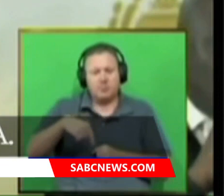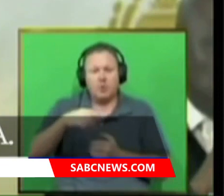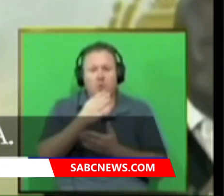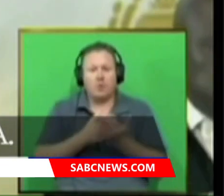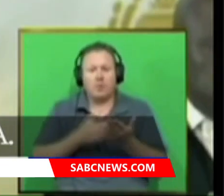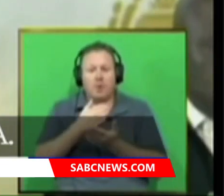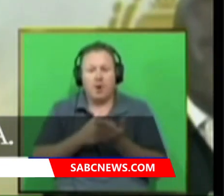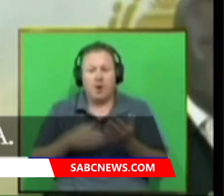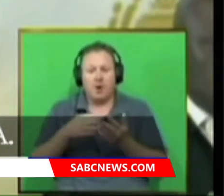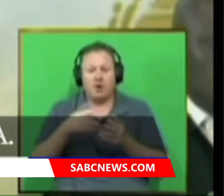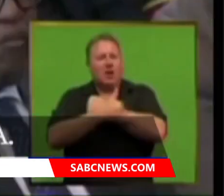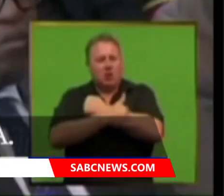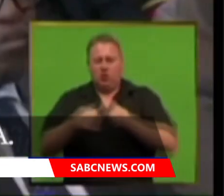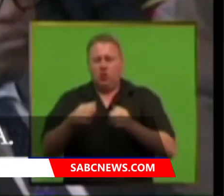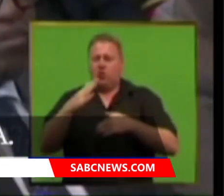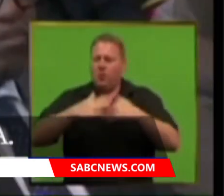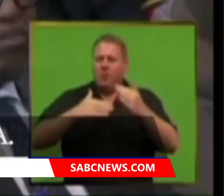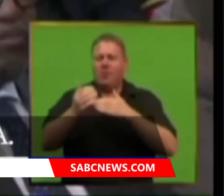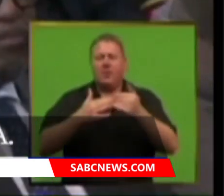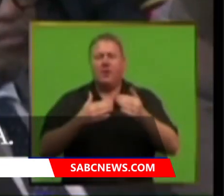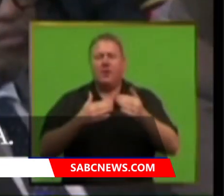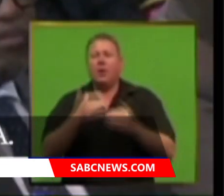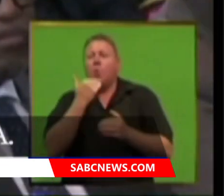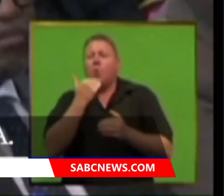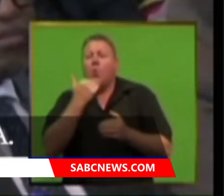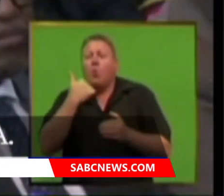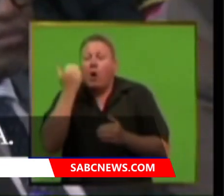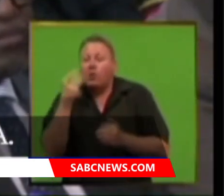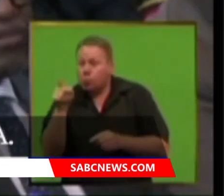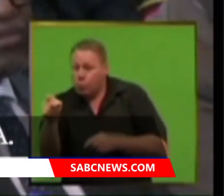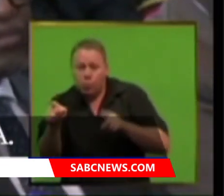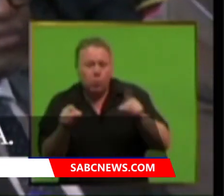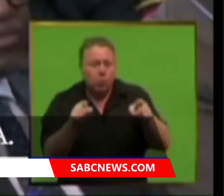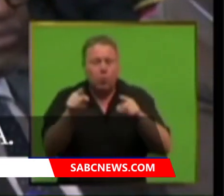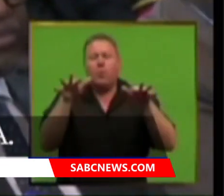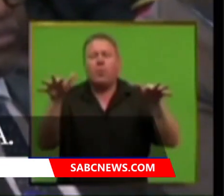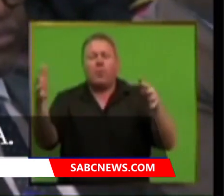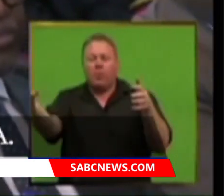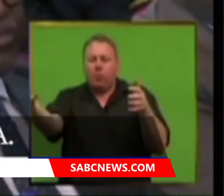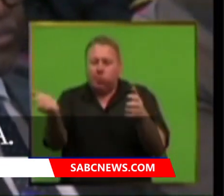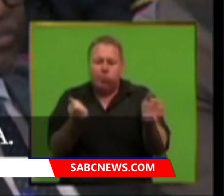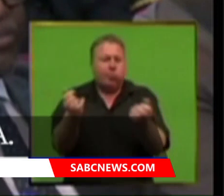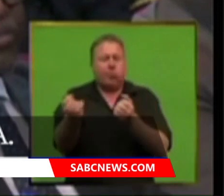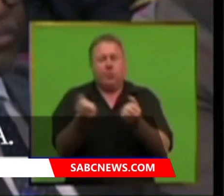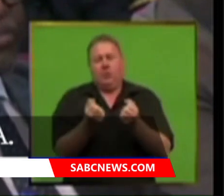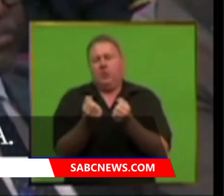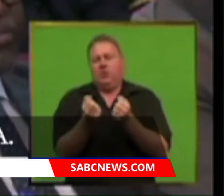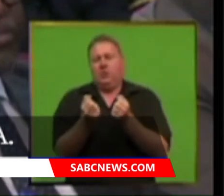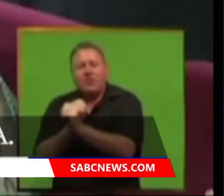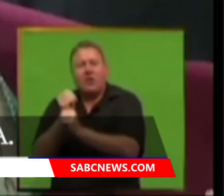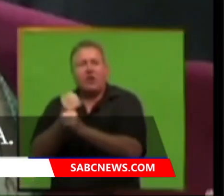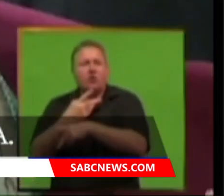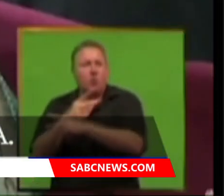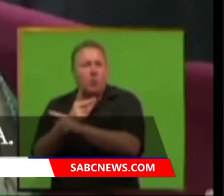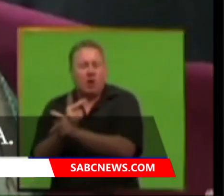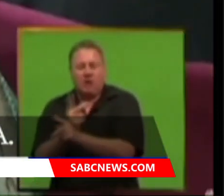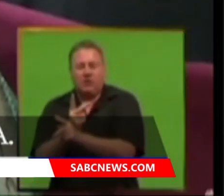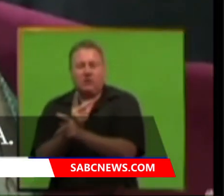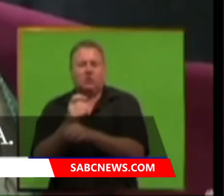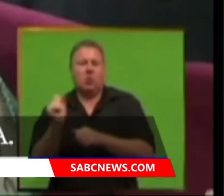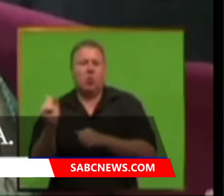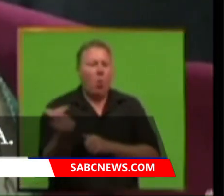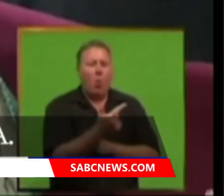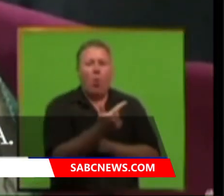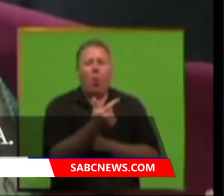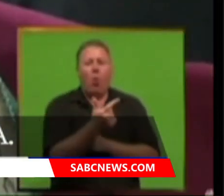and regional. 200 of those are for the national list, which only political parties can contest. The